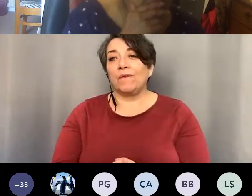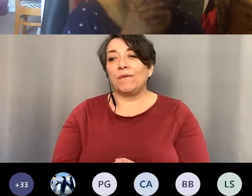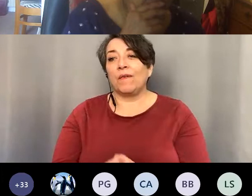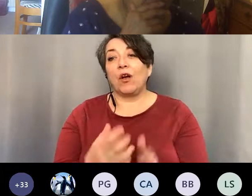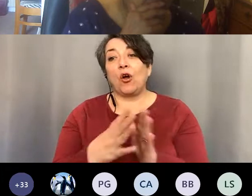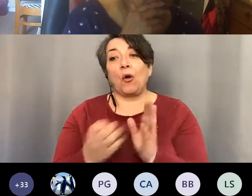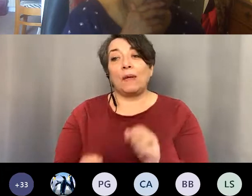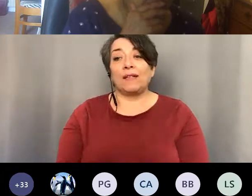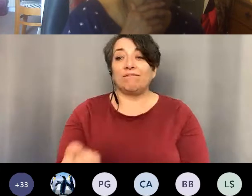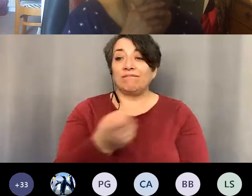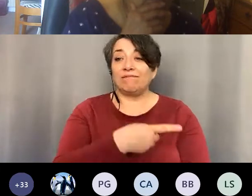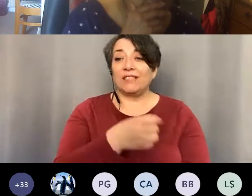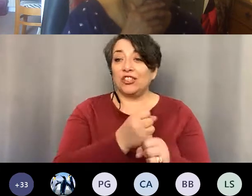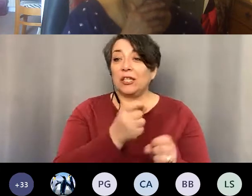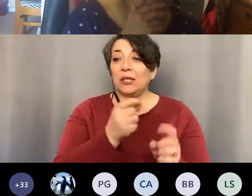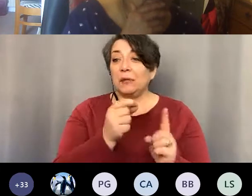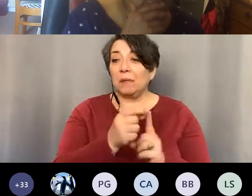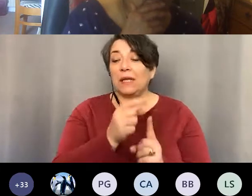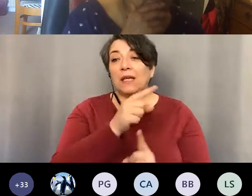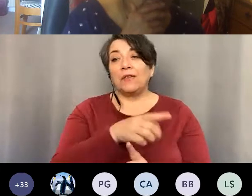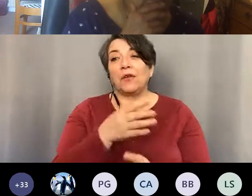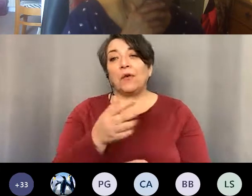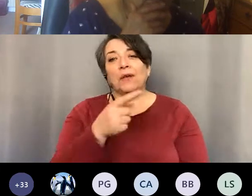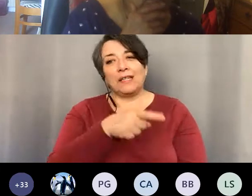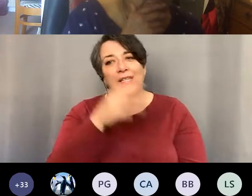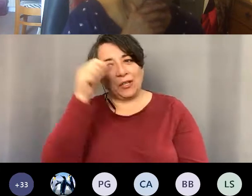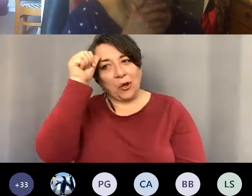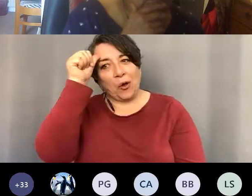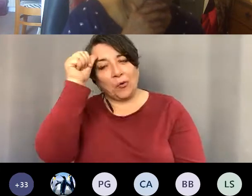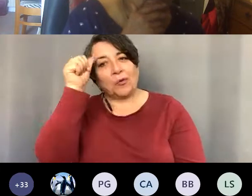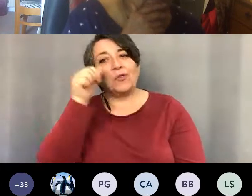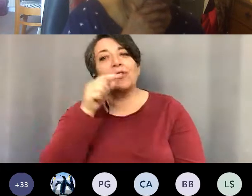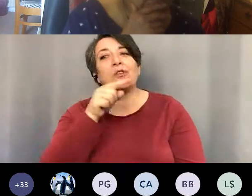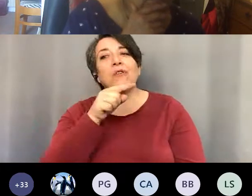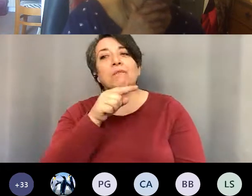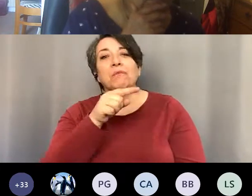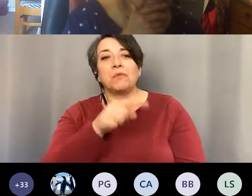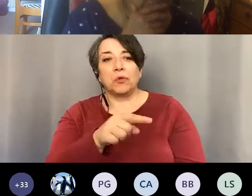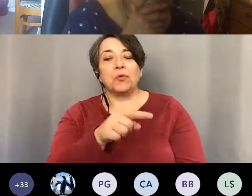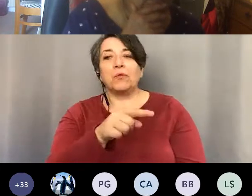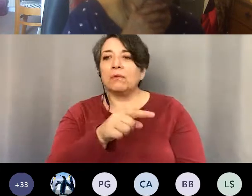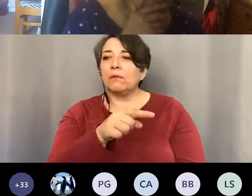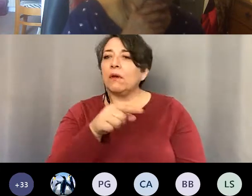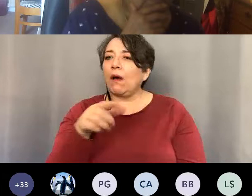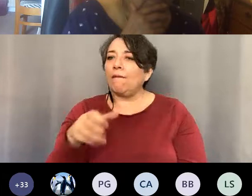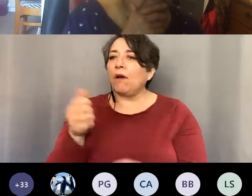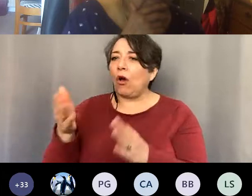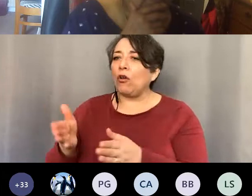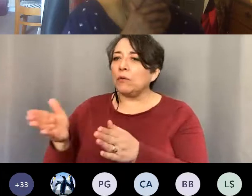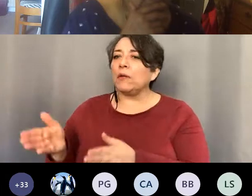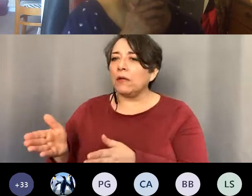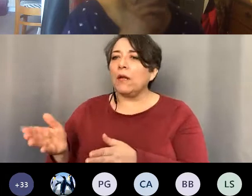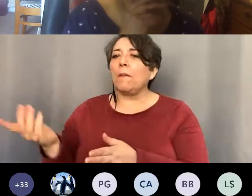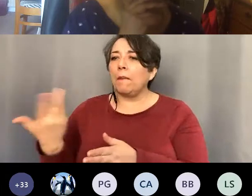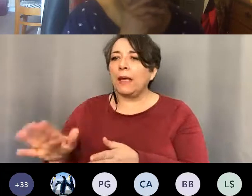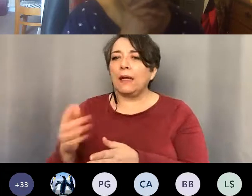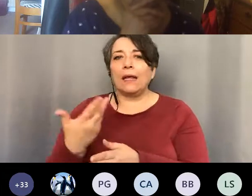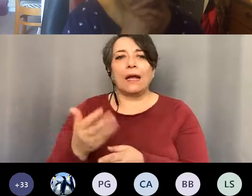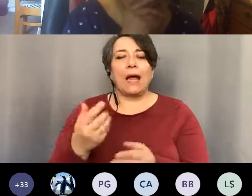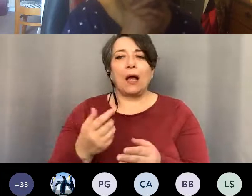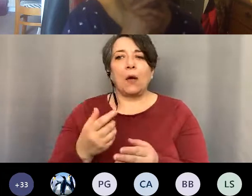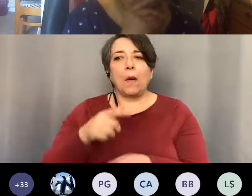your GP would know on record as well that you were on a patient-initiated follow-up pathway, and could support you if